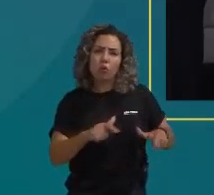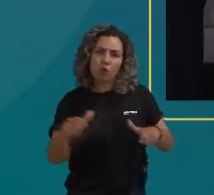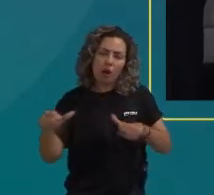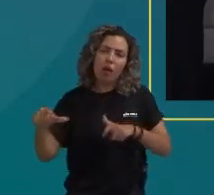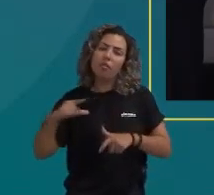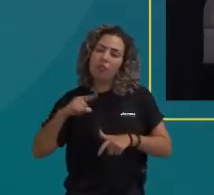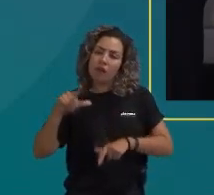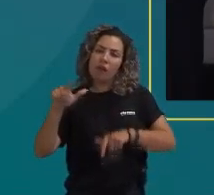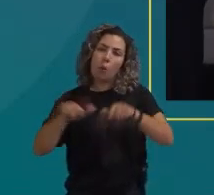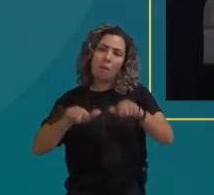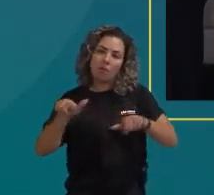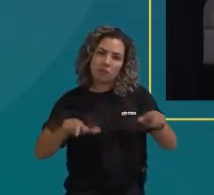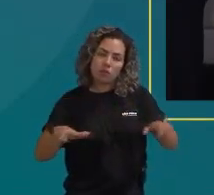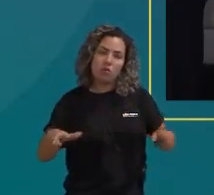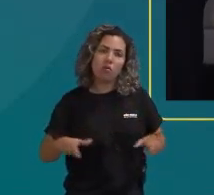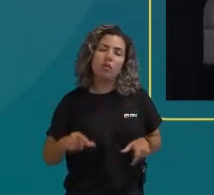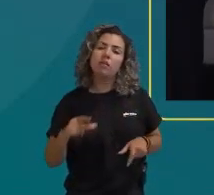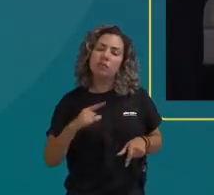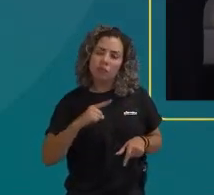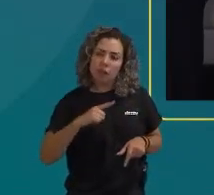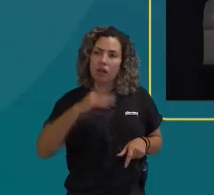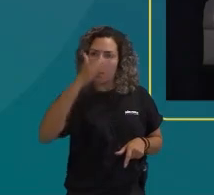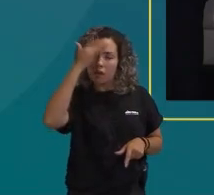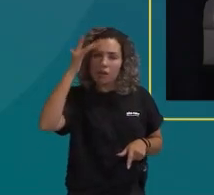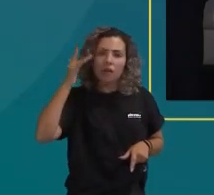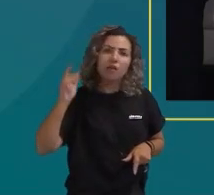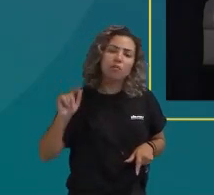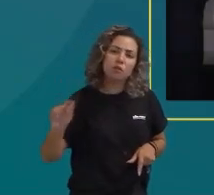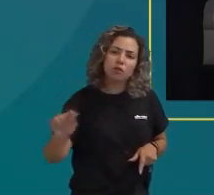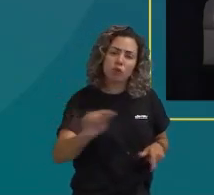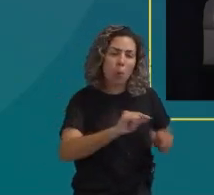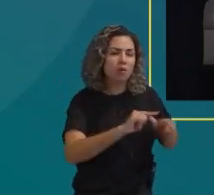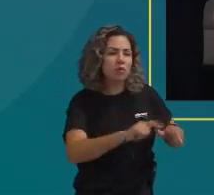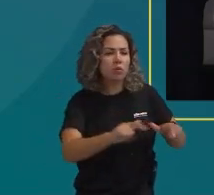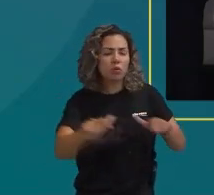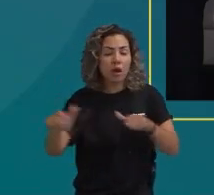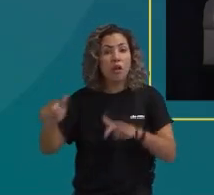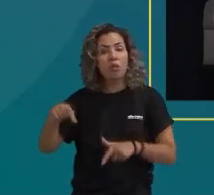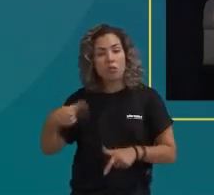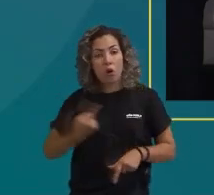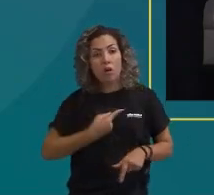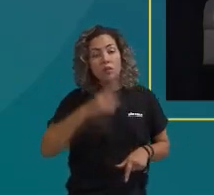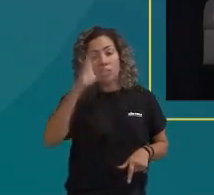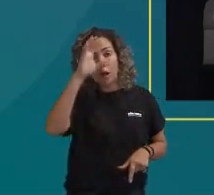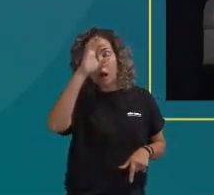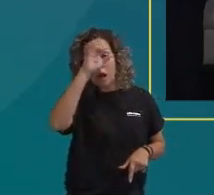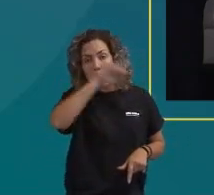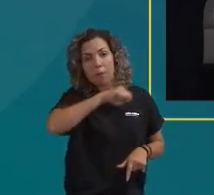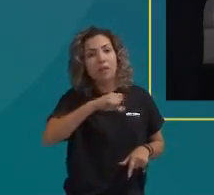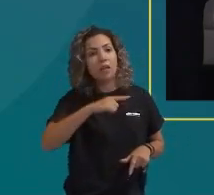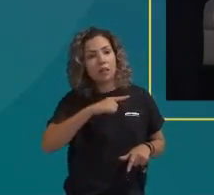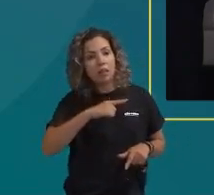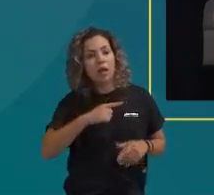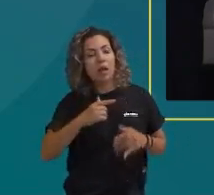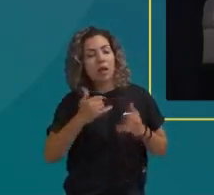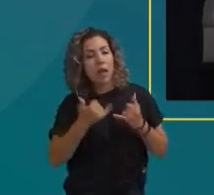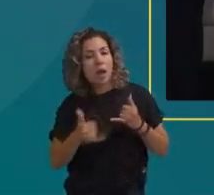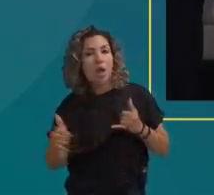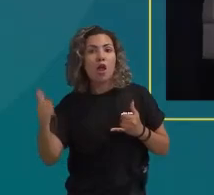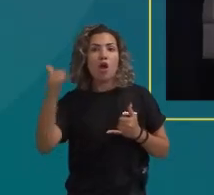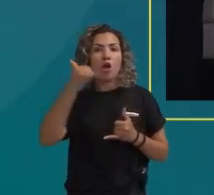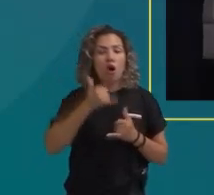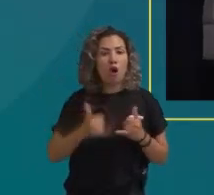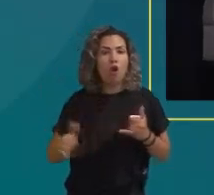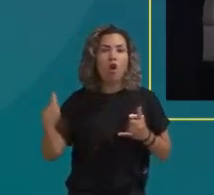or Kerala. So, we are ready to learn from technological innovations that are there. So that is the third. So